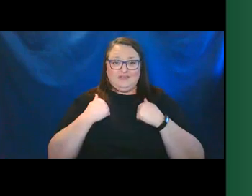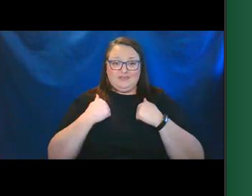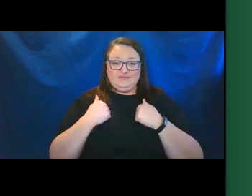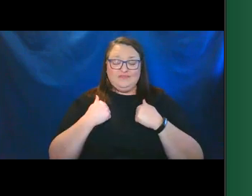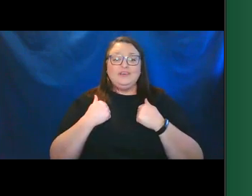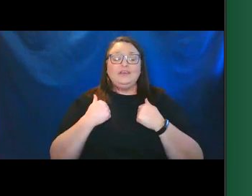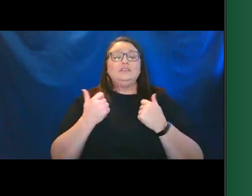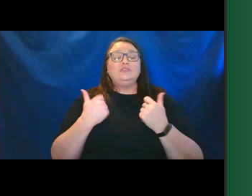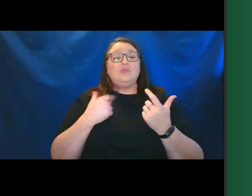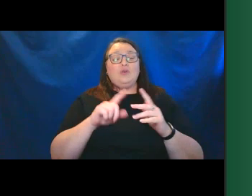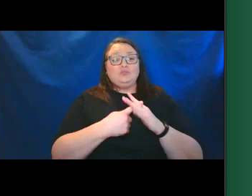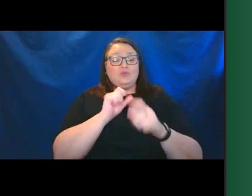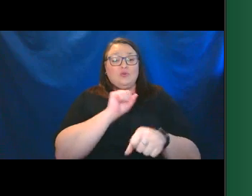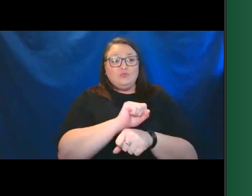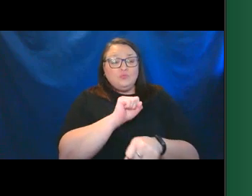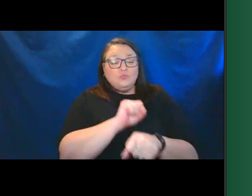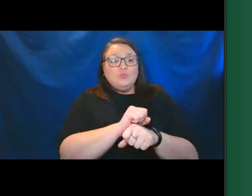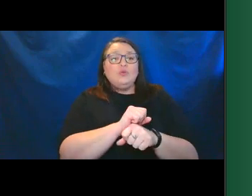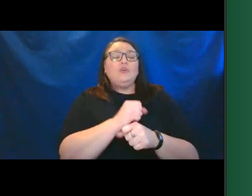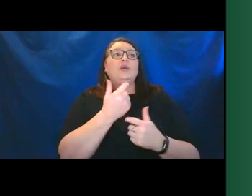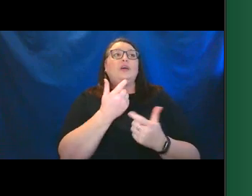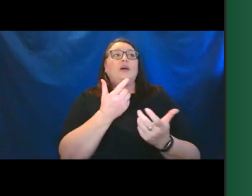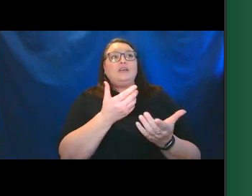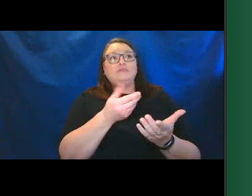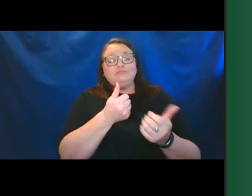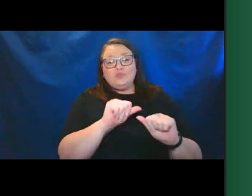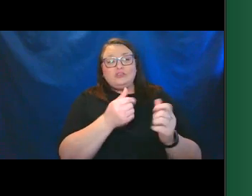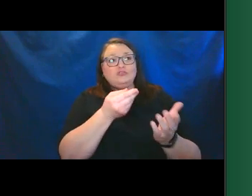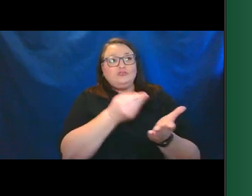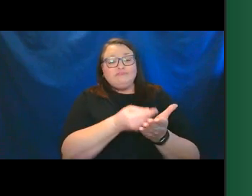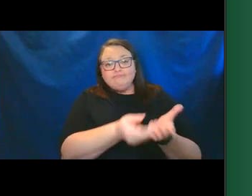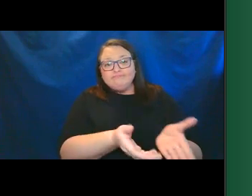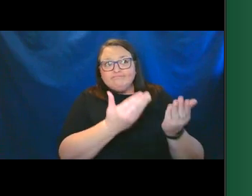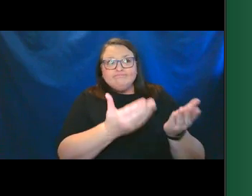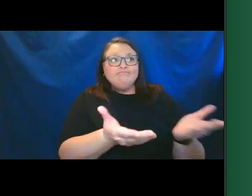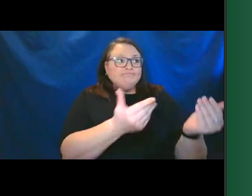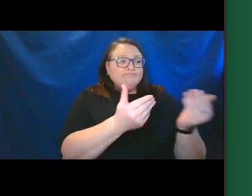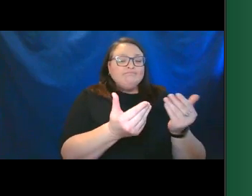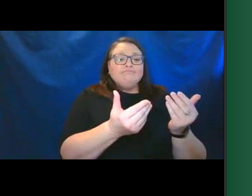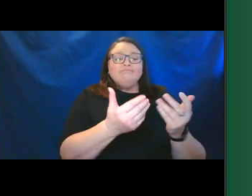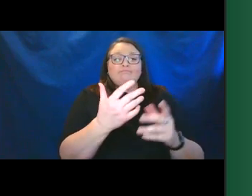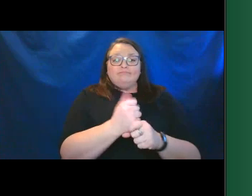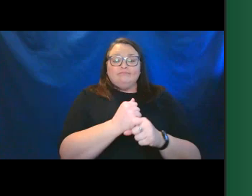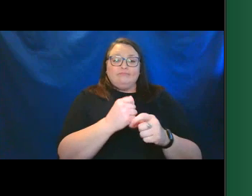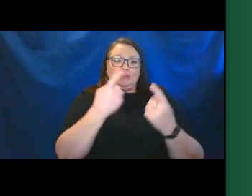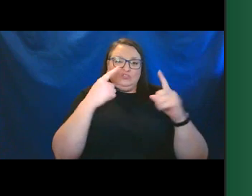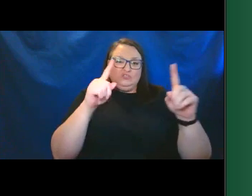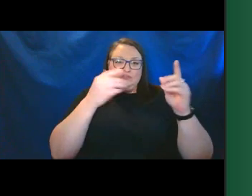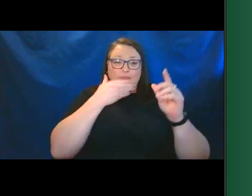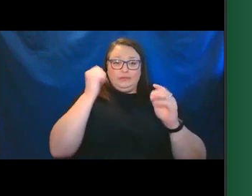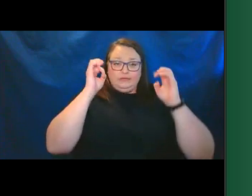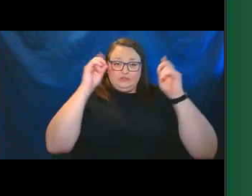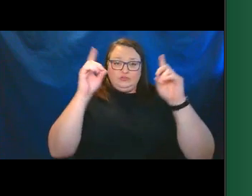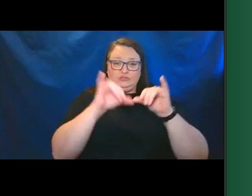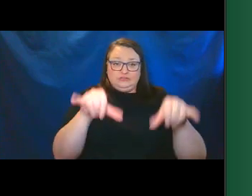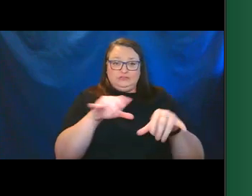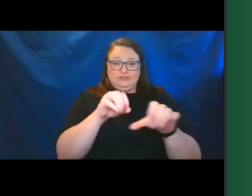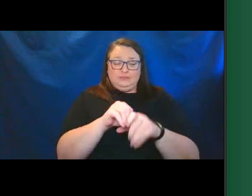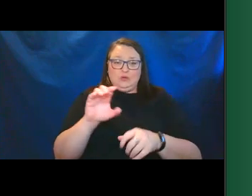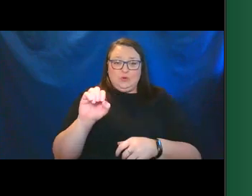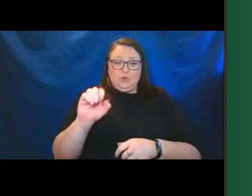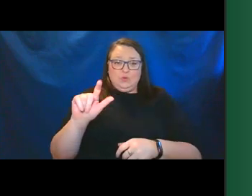to work fundraising and trying to achieve a better education system in Oklahoma. And I'm sure everyone